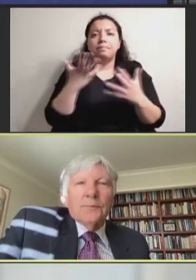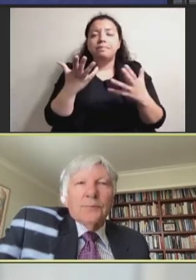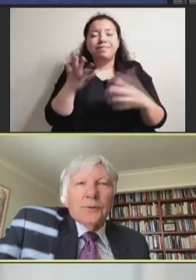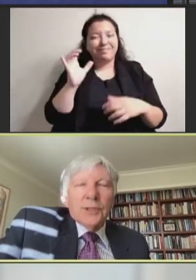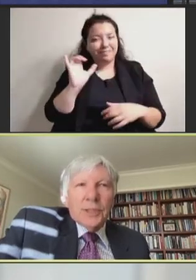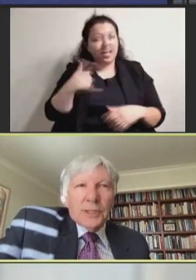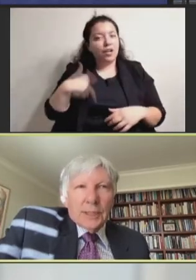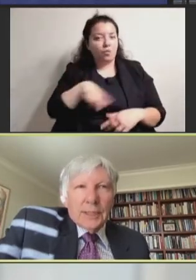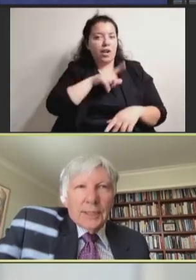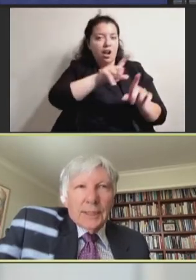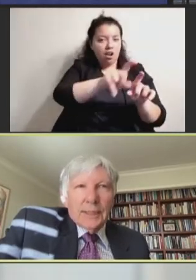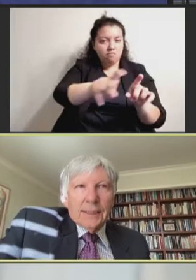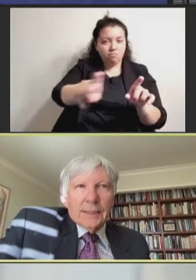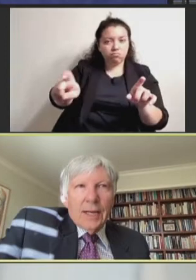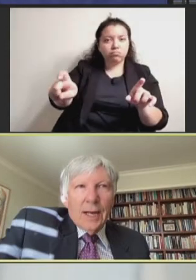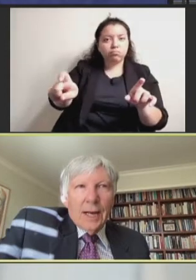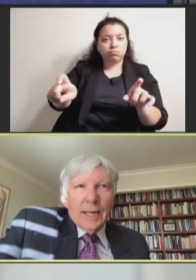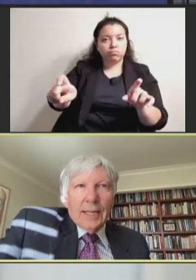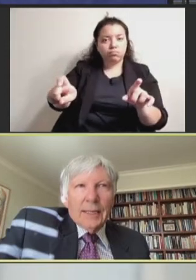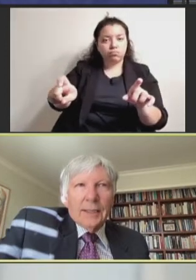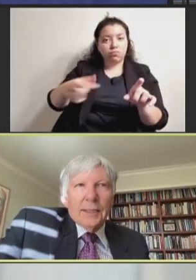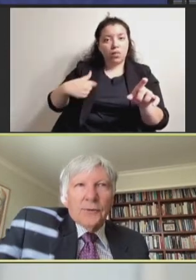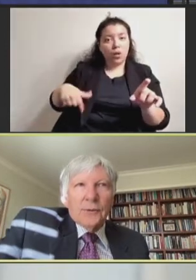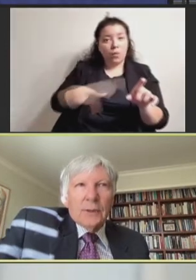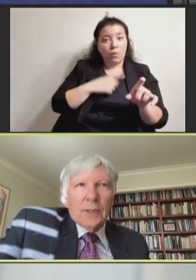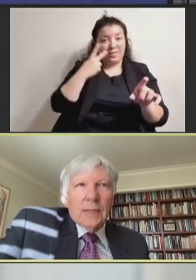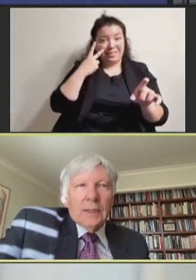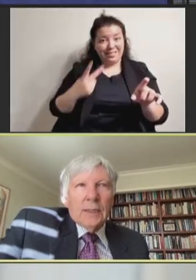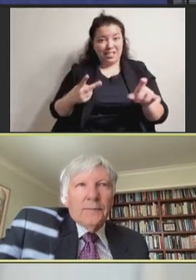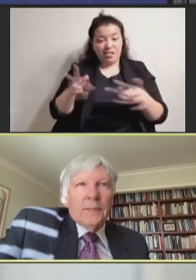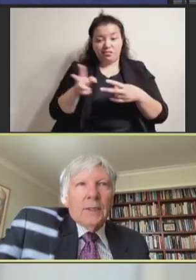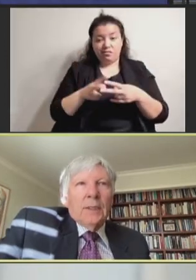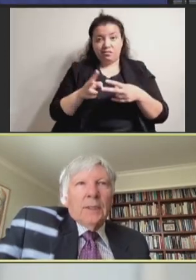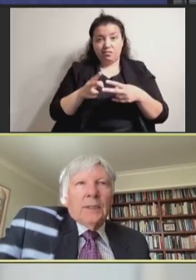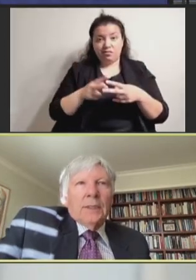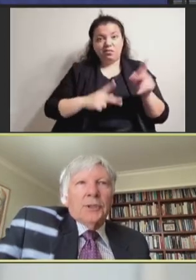were persistently high. Again, these are not